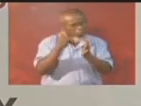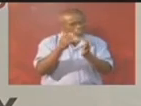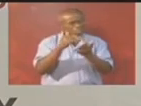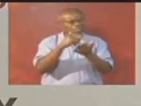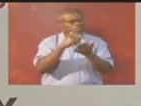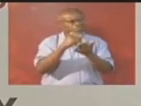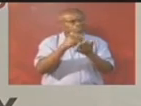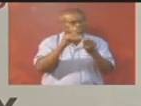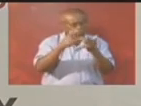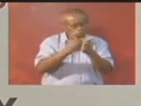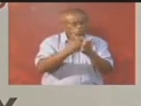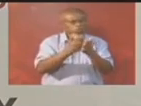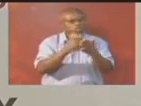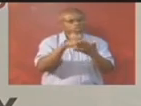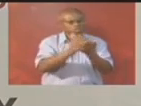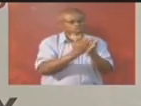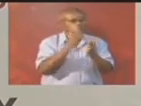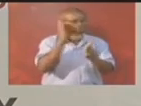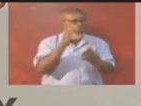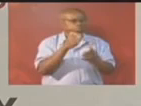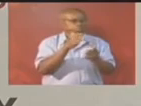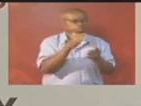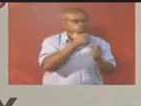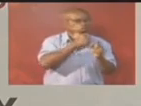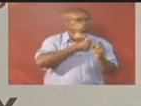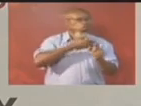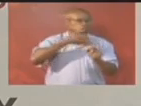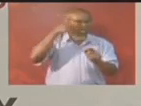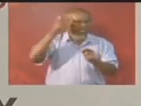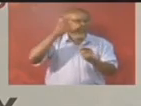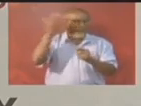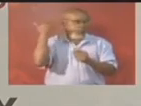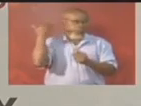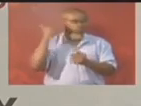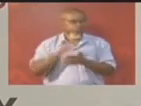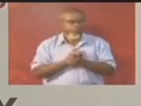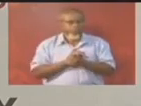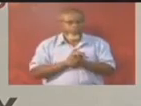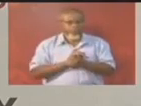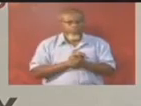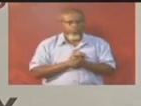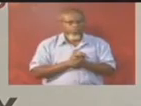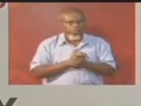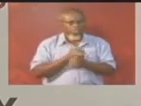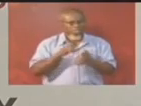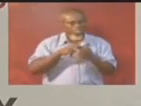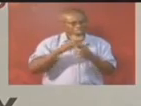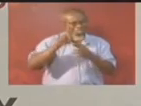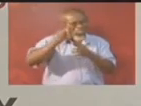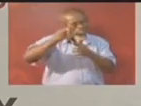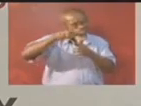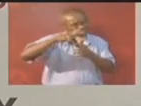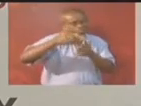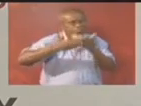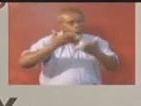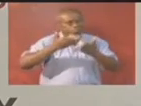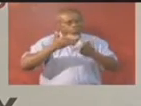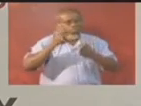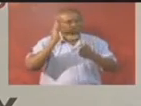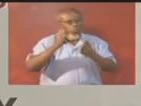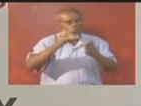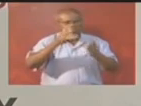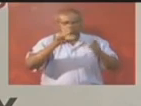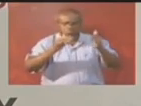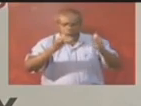a proportion that will be old variant. And maybe that proportion will settle somewhere in the 30 to 40, 20